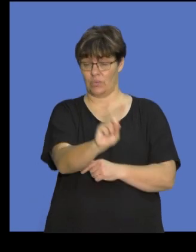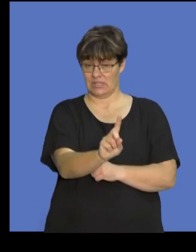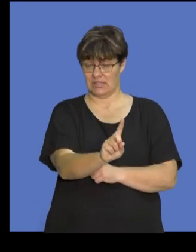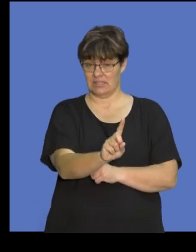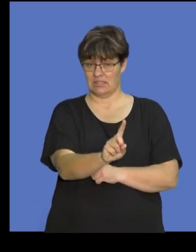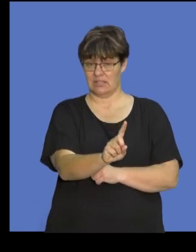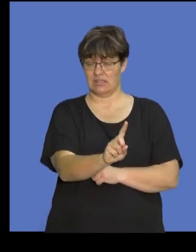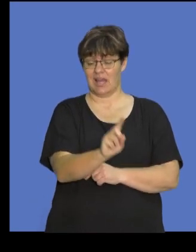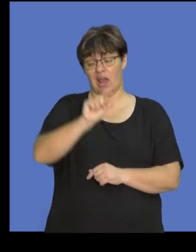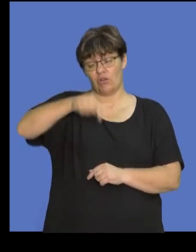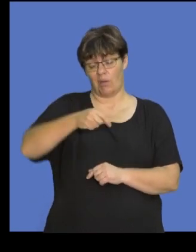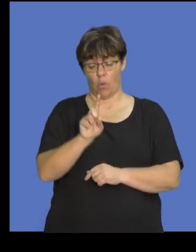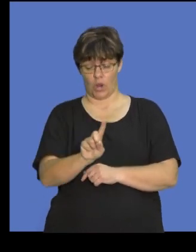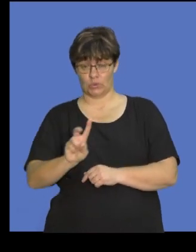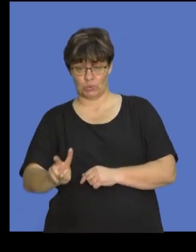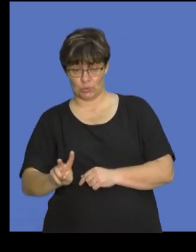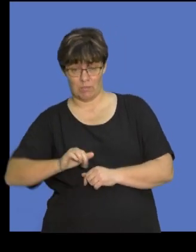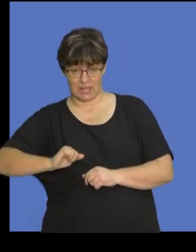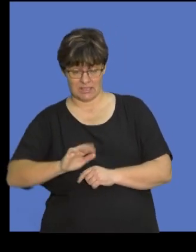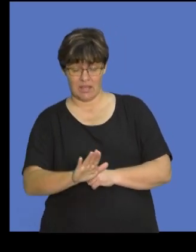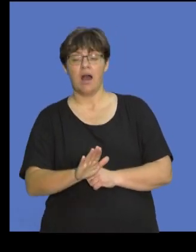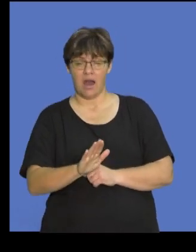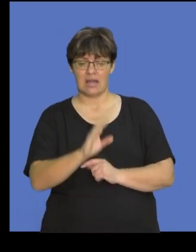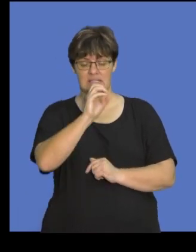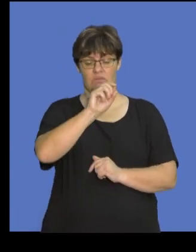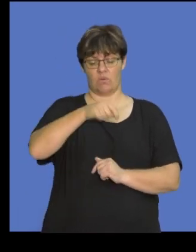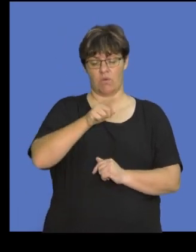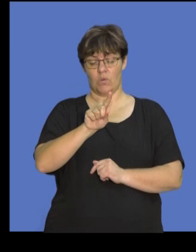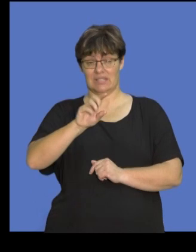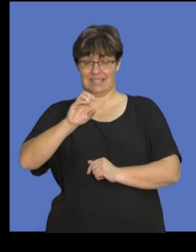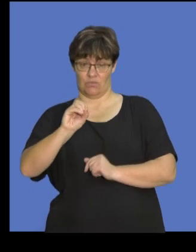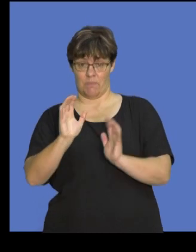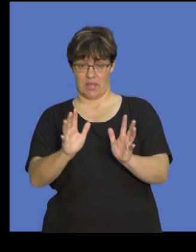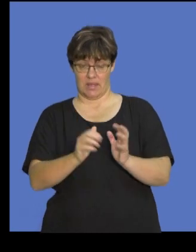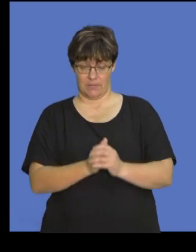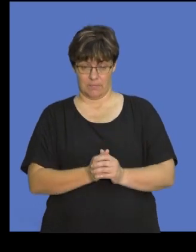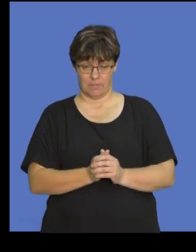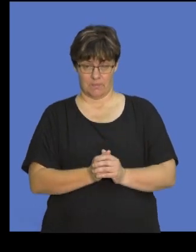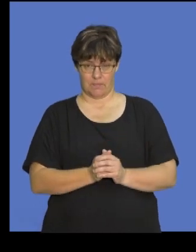the answer to this, correct to 2 decimal places, is 0,10.